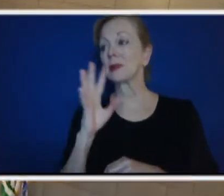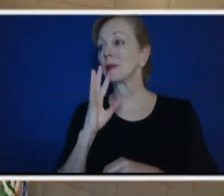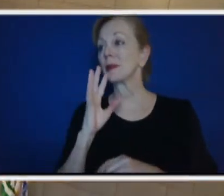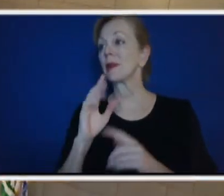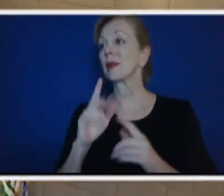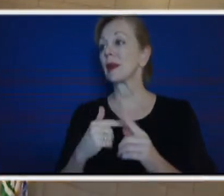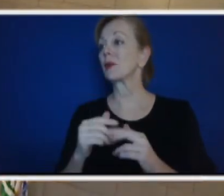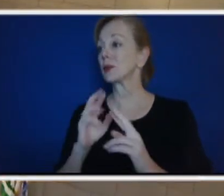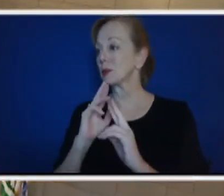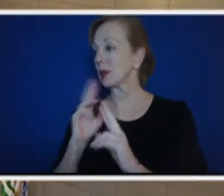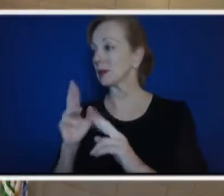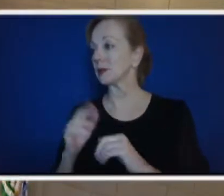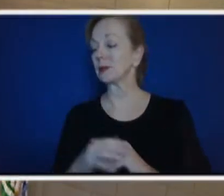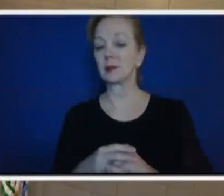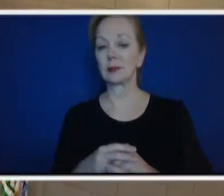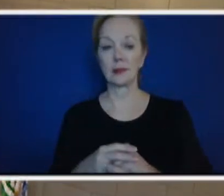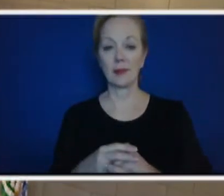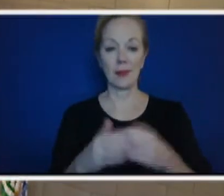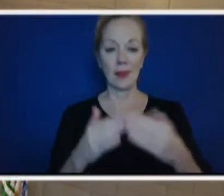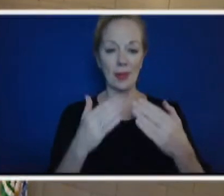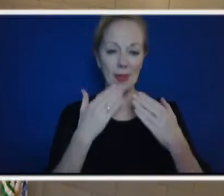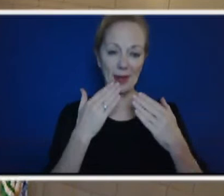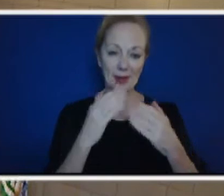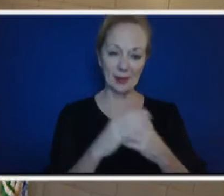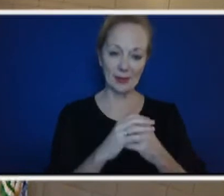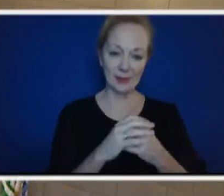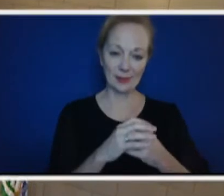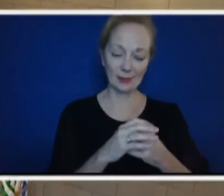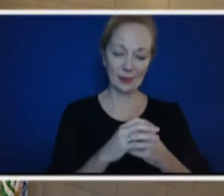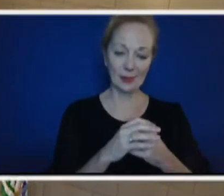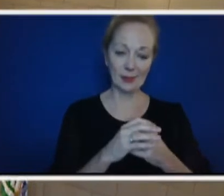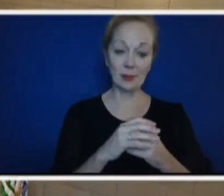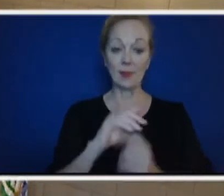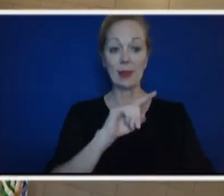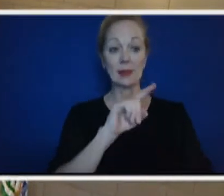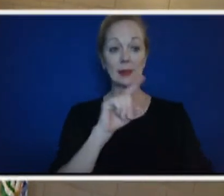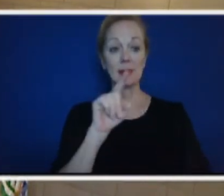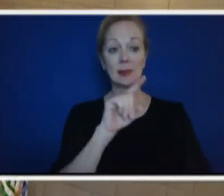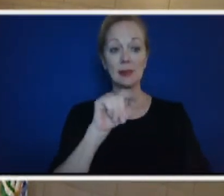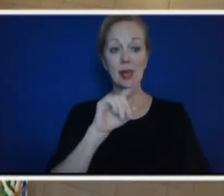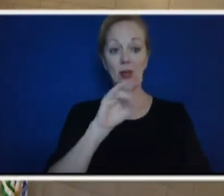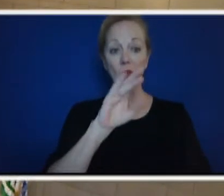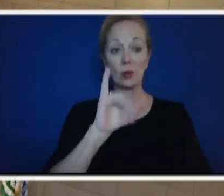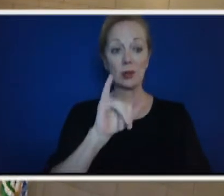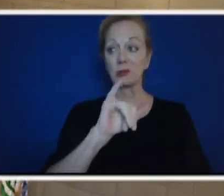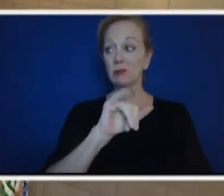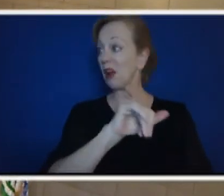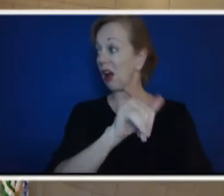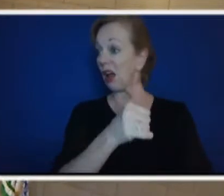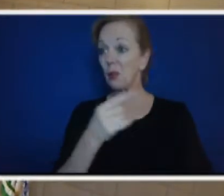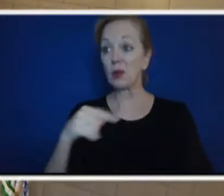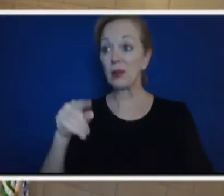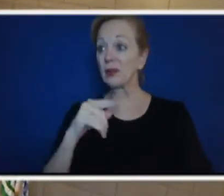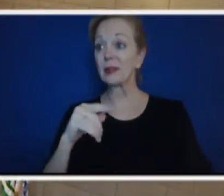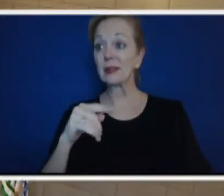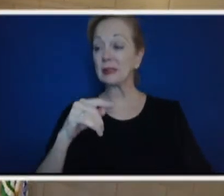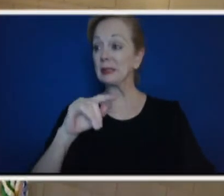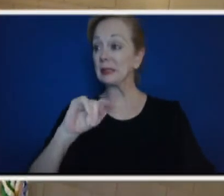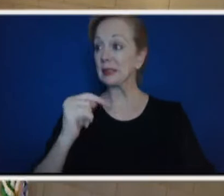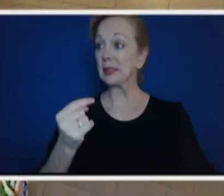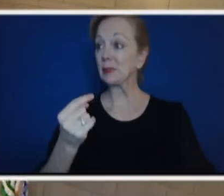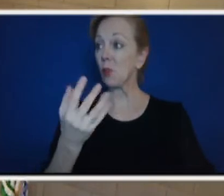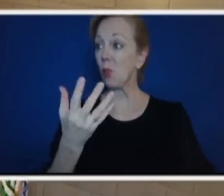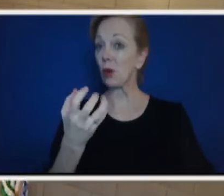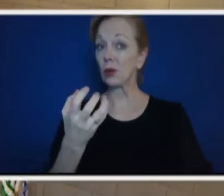you. Thank you very much. Zachary, unless anybody else from the team wants to use any of the 8 minutes, I don't see